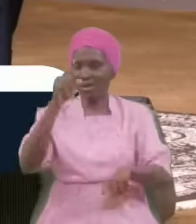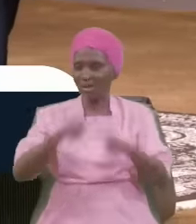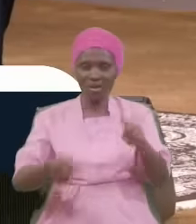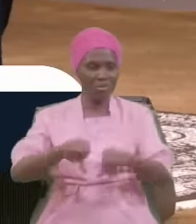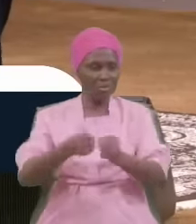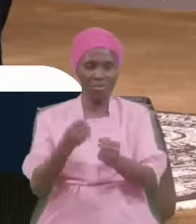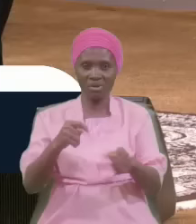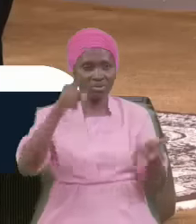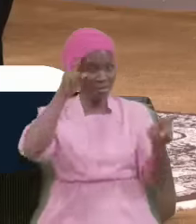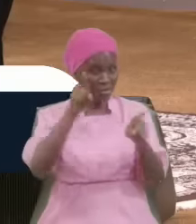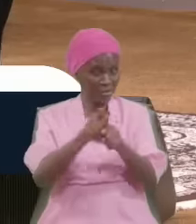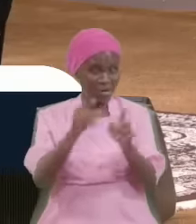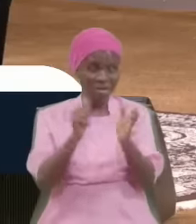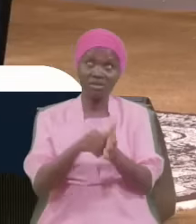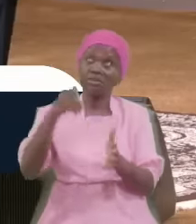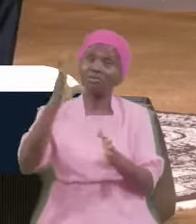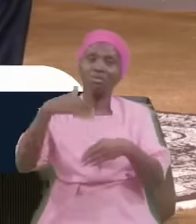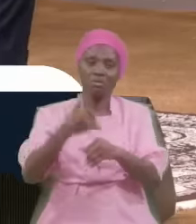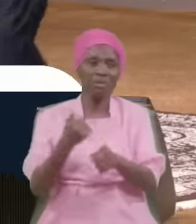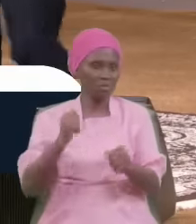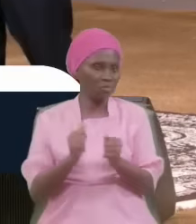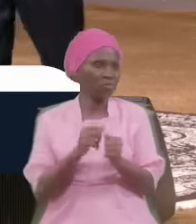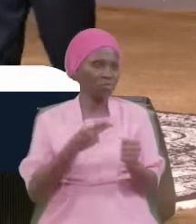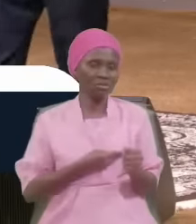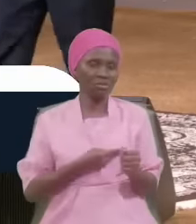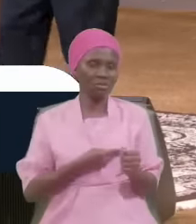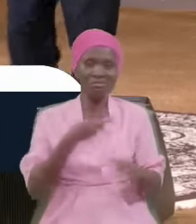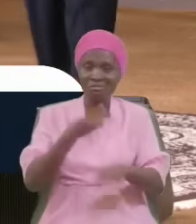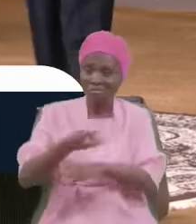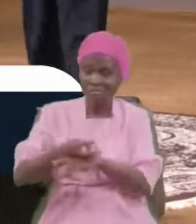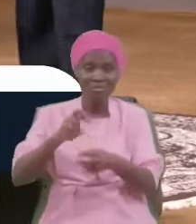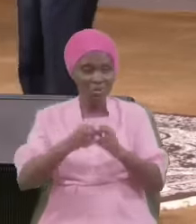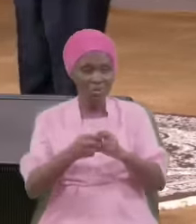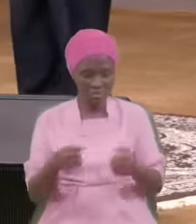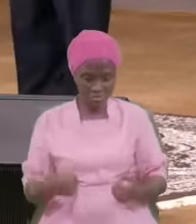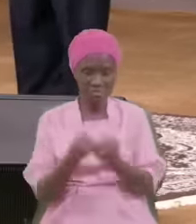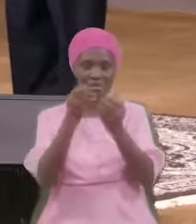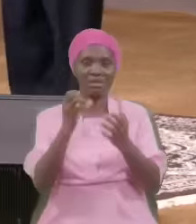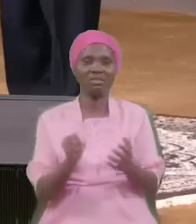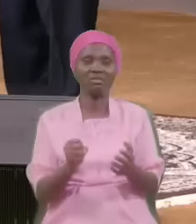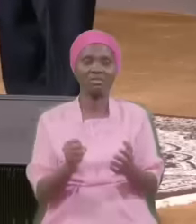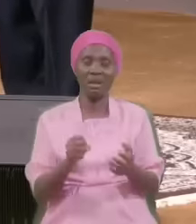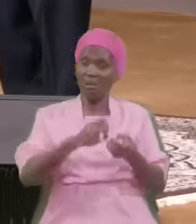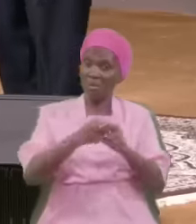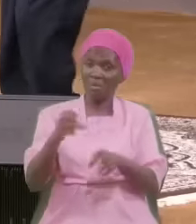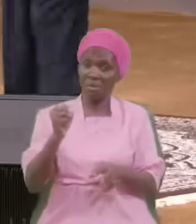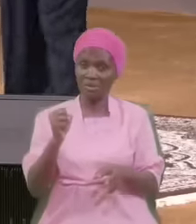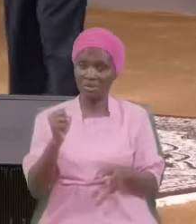the Lord has made with us. Difficulties, challenges,